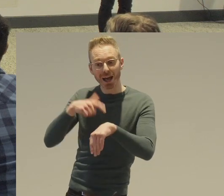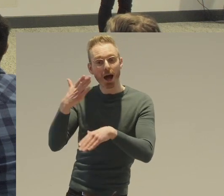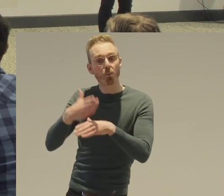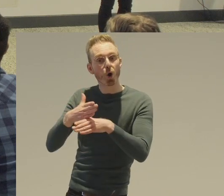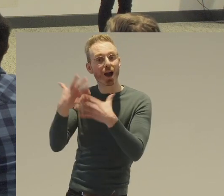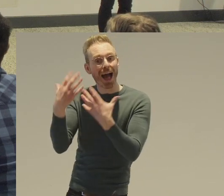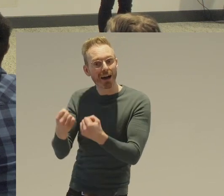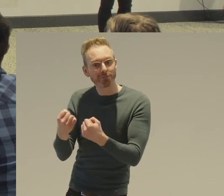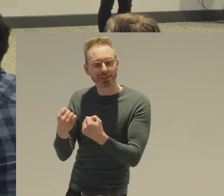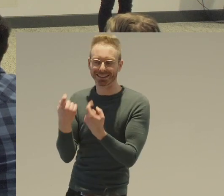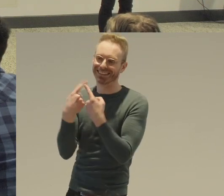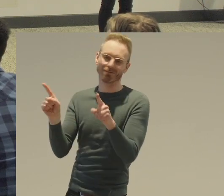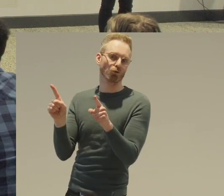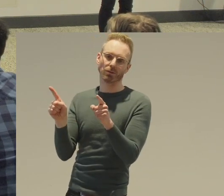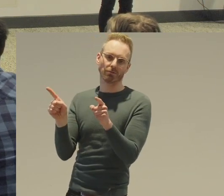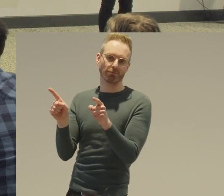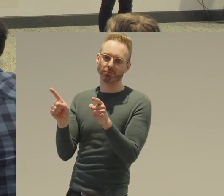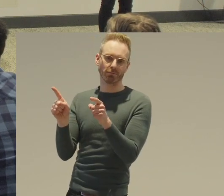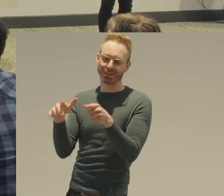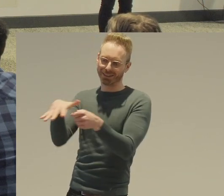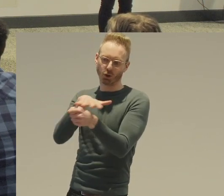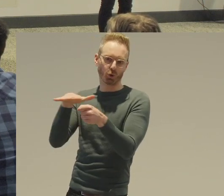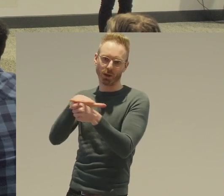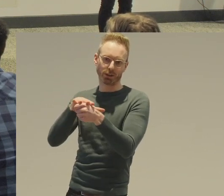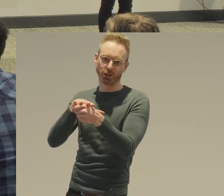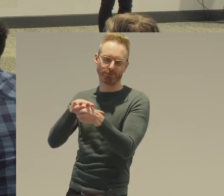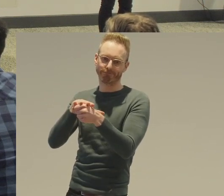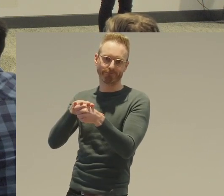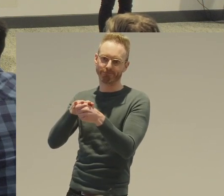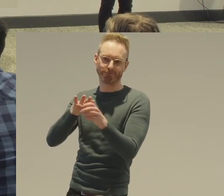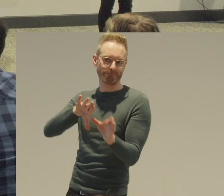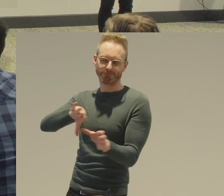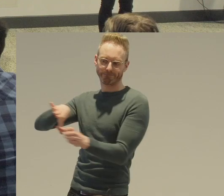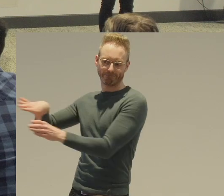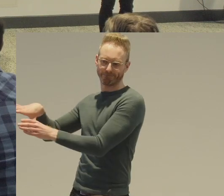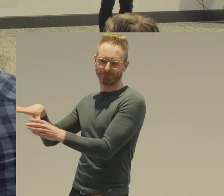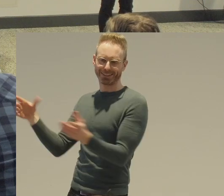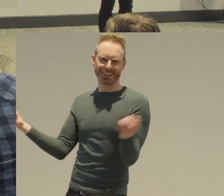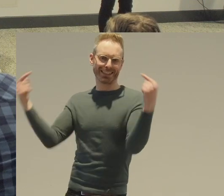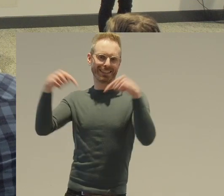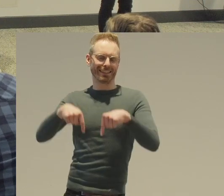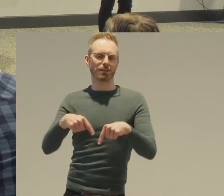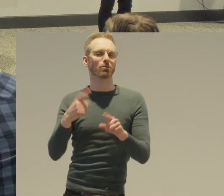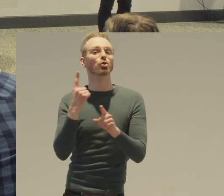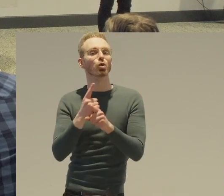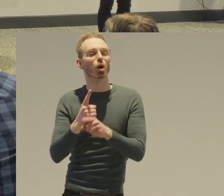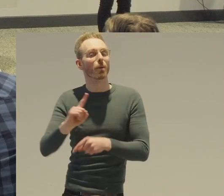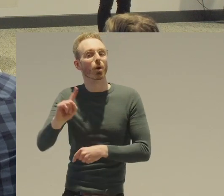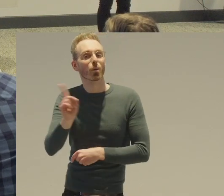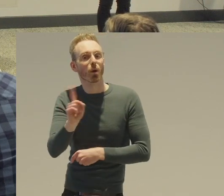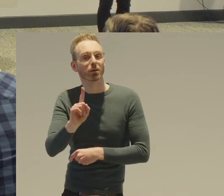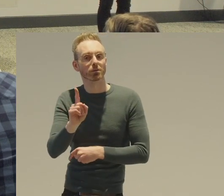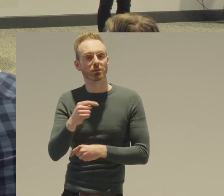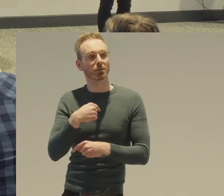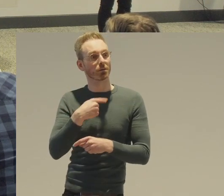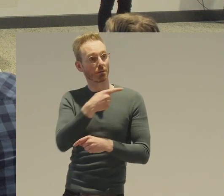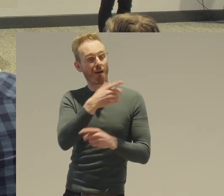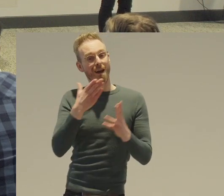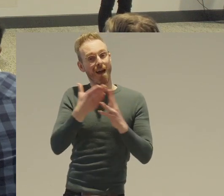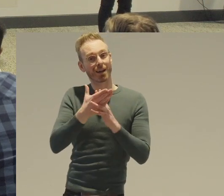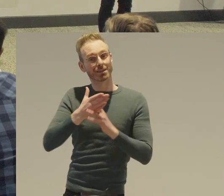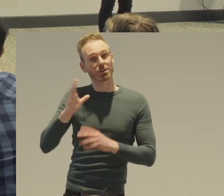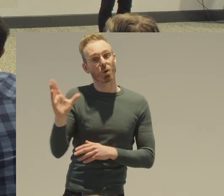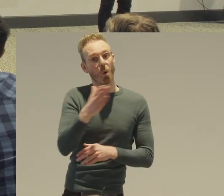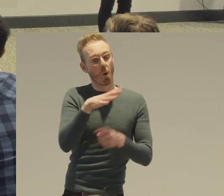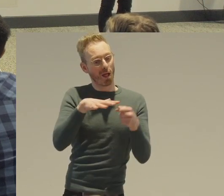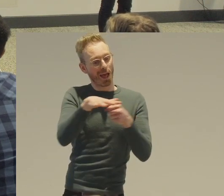the conversation we're having here. What we're mostly talking about, and what our experience in Access Areas mostly is